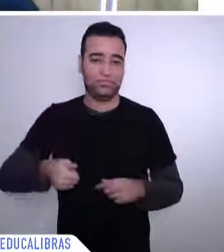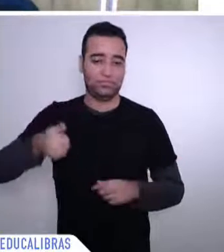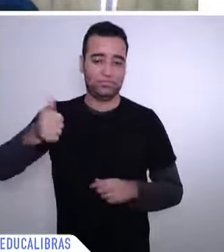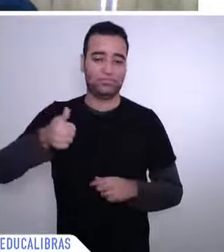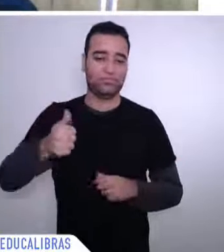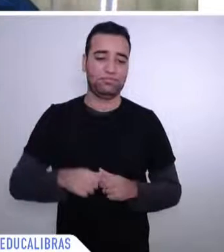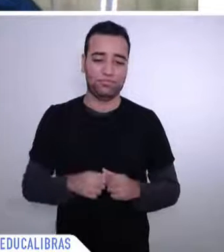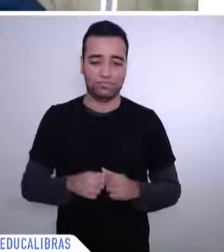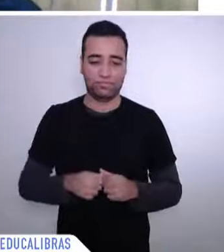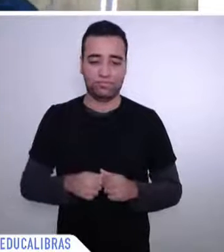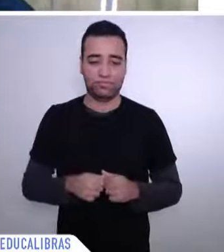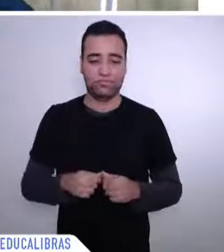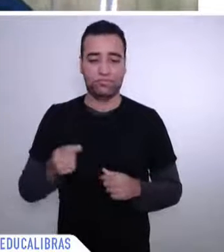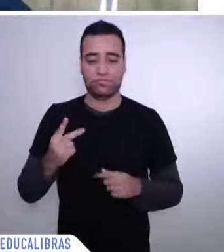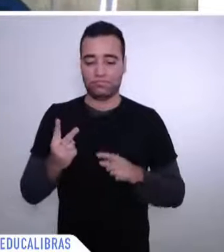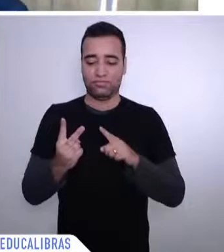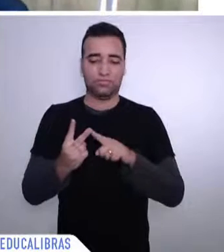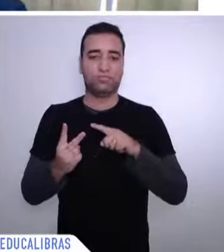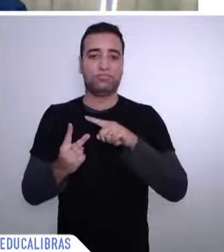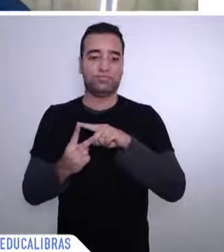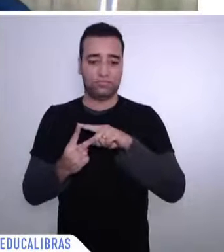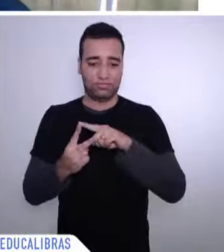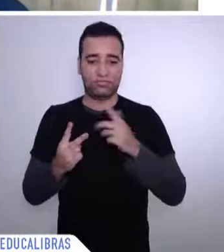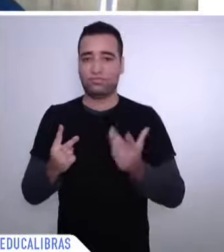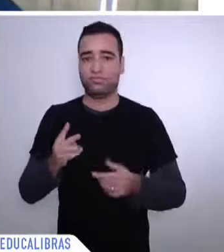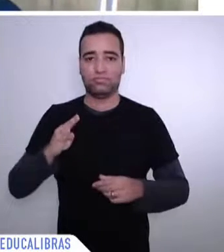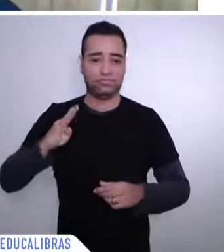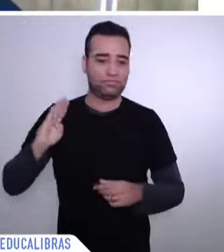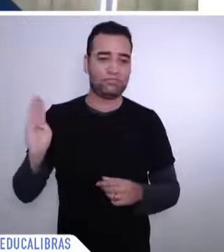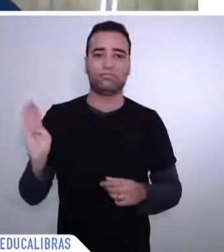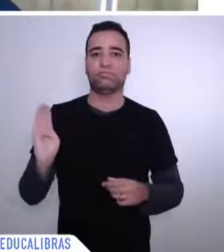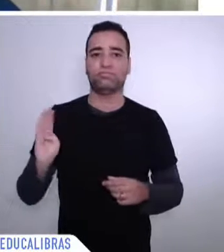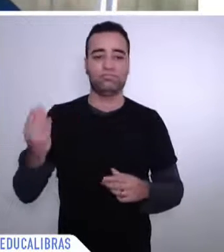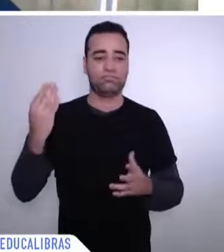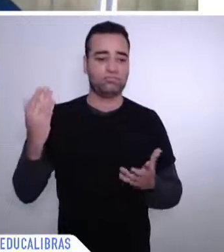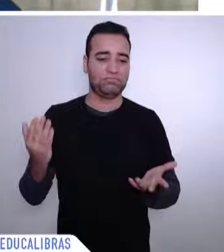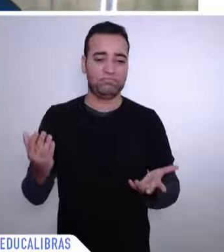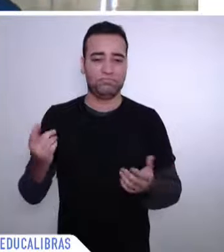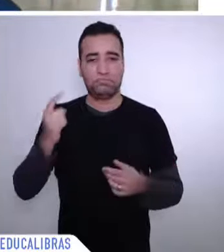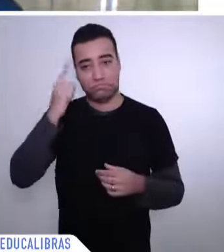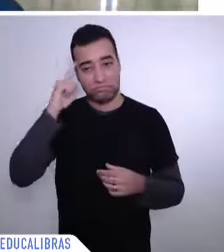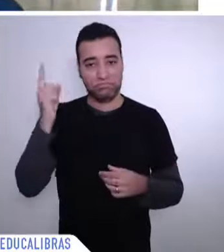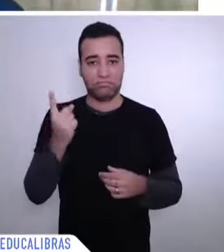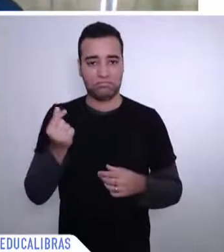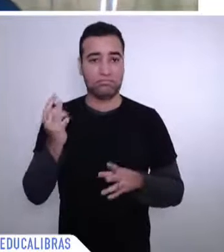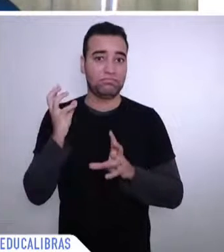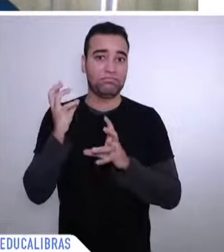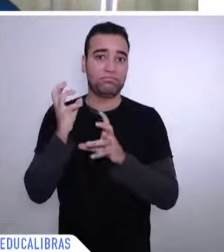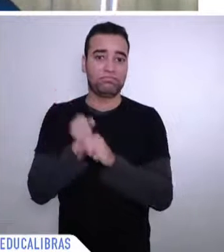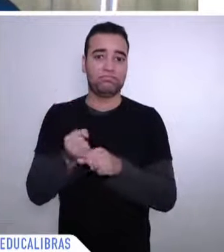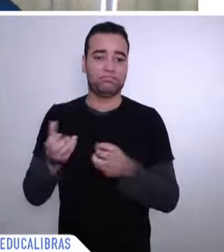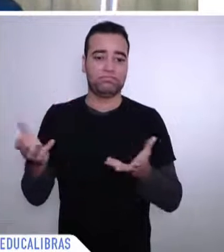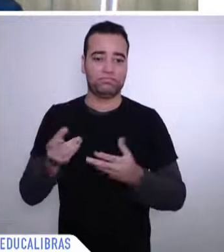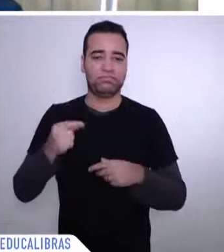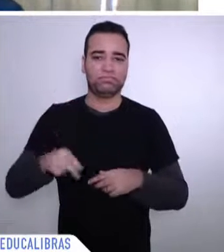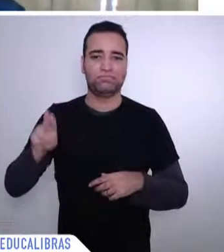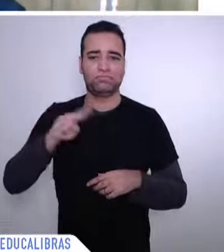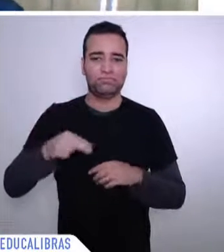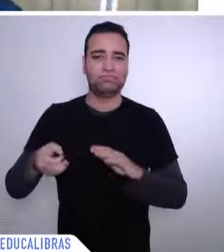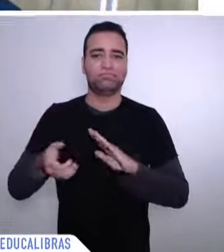Okay, if you compare who is in advantage in that relationship, you're going to see that they are the ones who employ. If